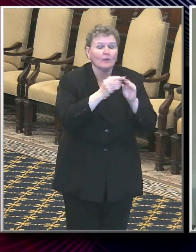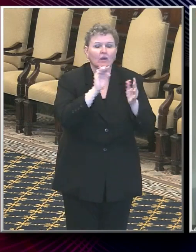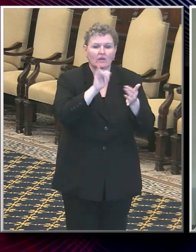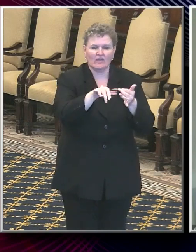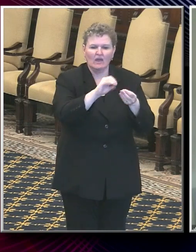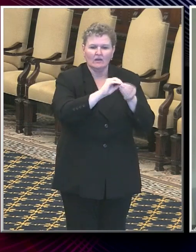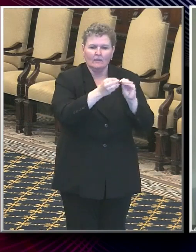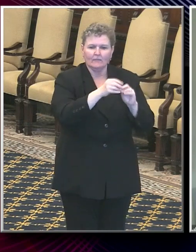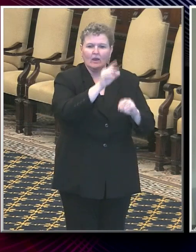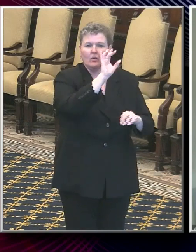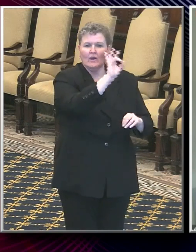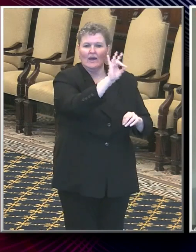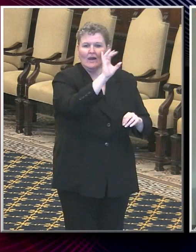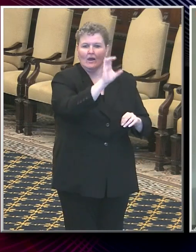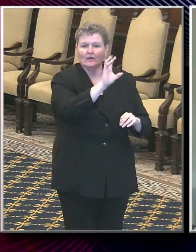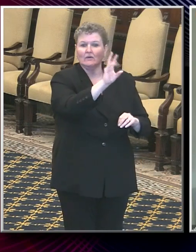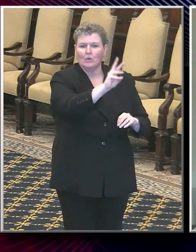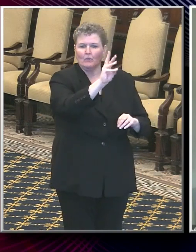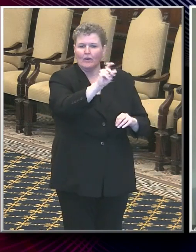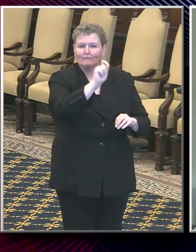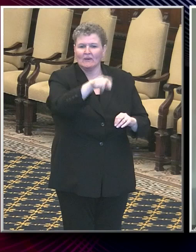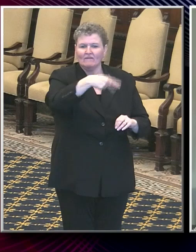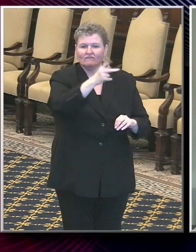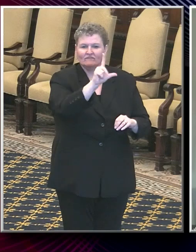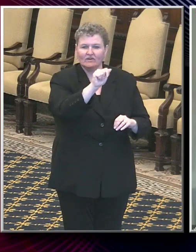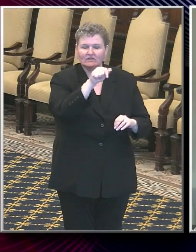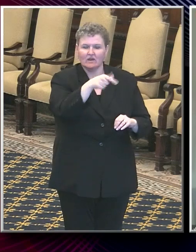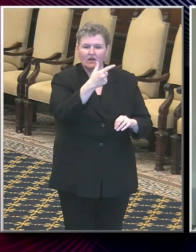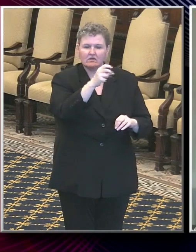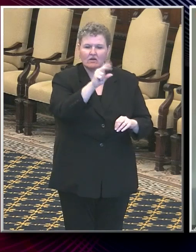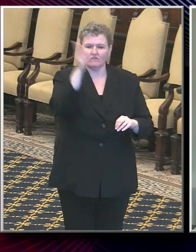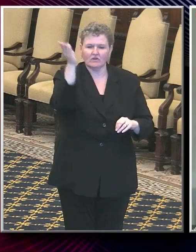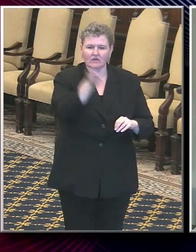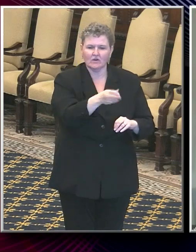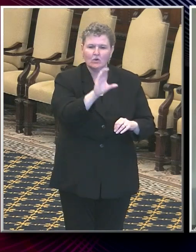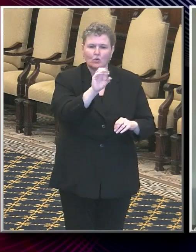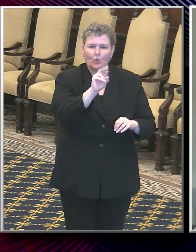www.phila.gov/COVID is where all of our statistics are. If you have medical questions,